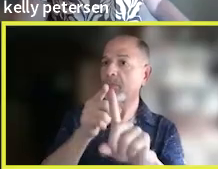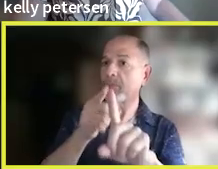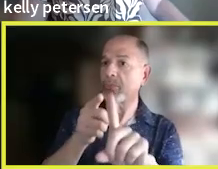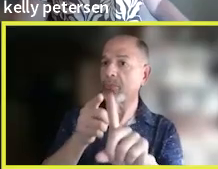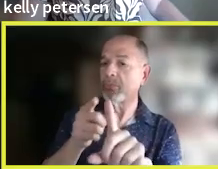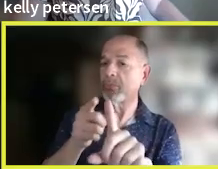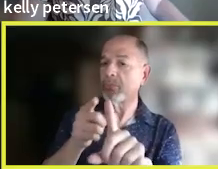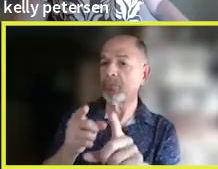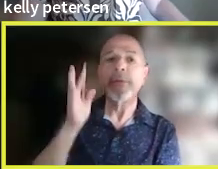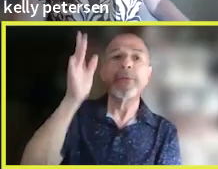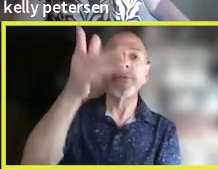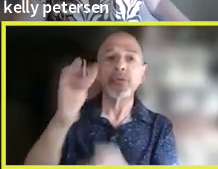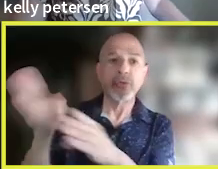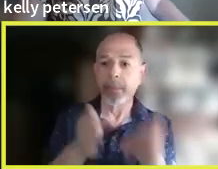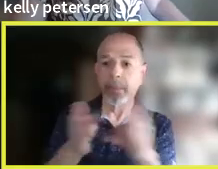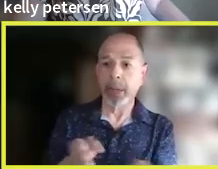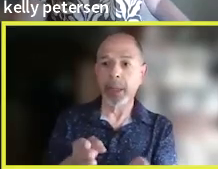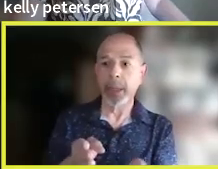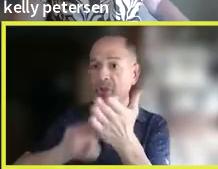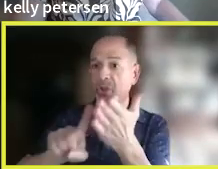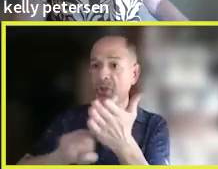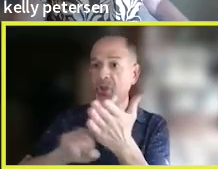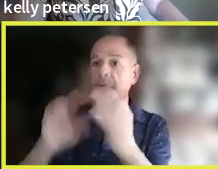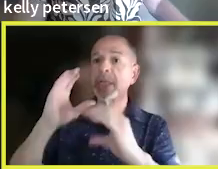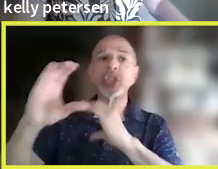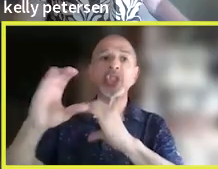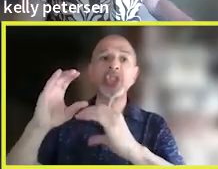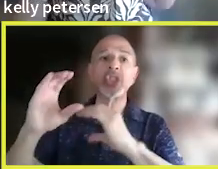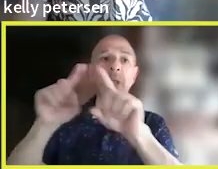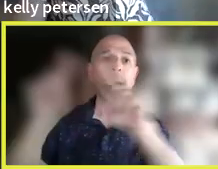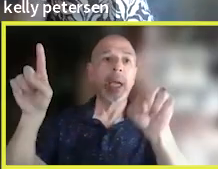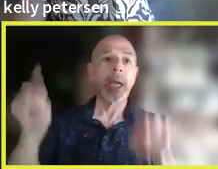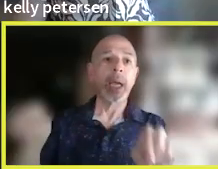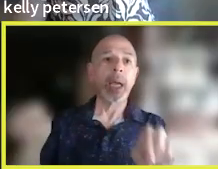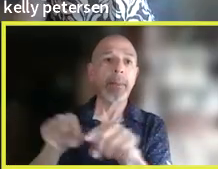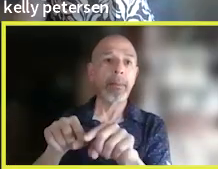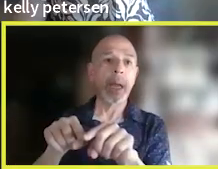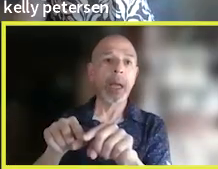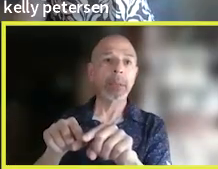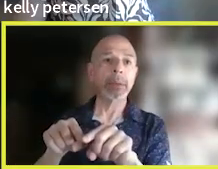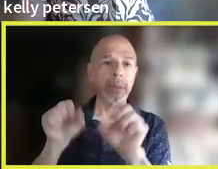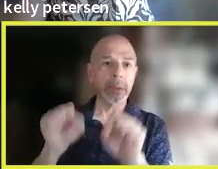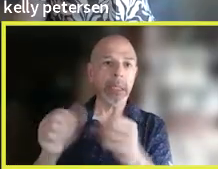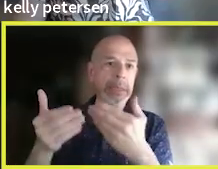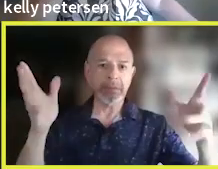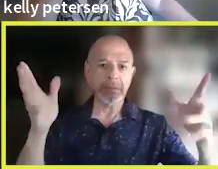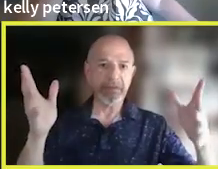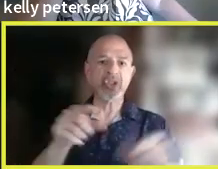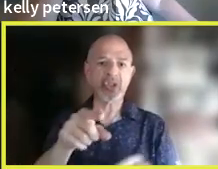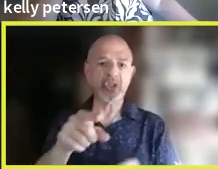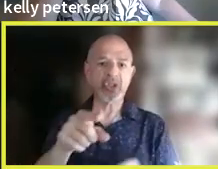planning for Yes, me. definitely. That's a good question, Matt. So everybody will be able to find it if you go to our